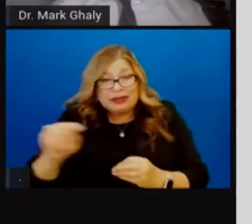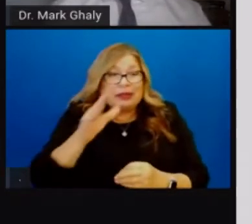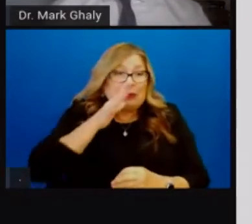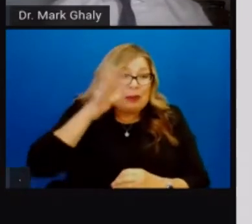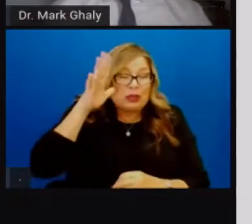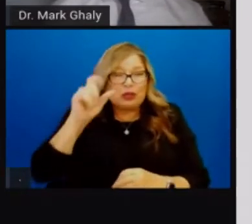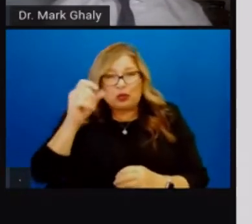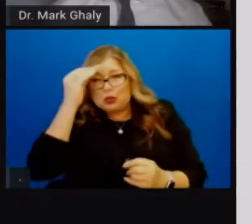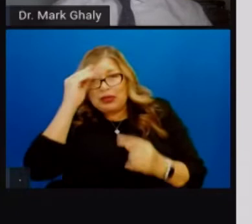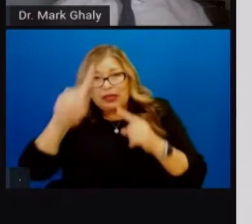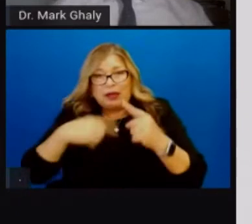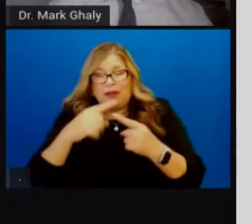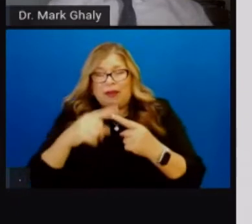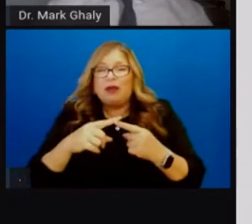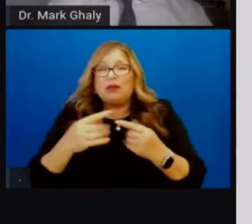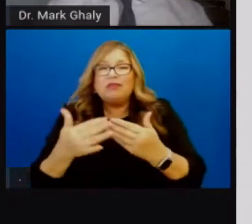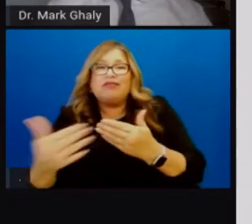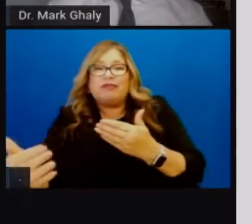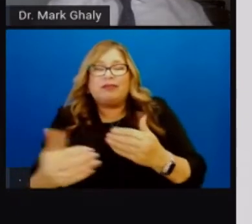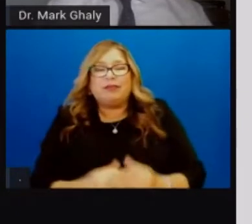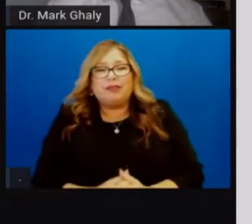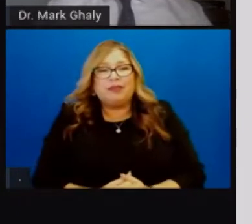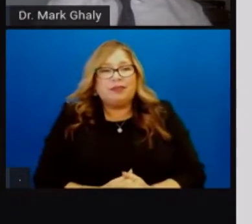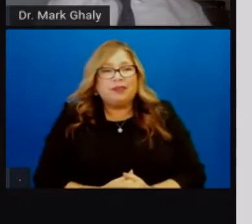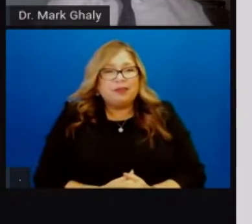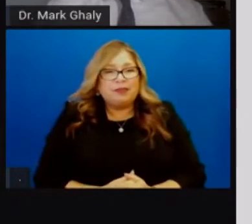we move forward. Next slide.